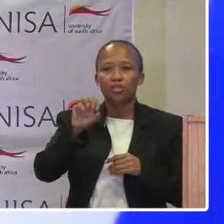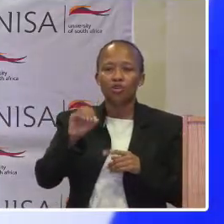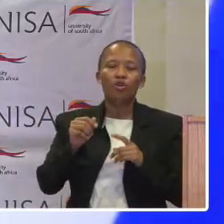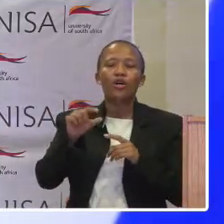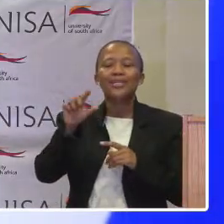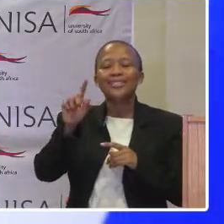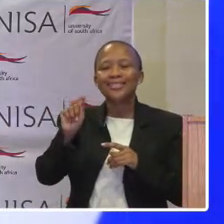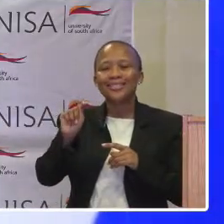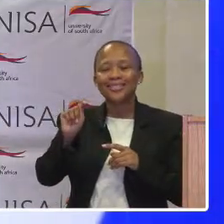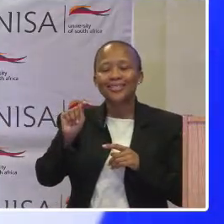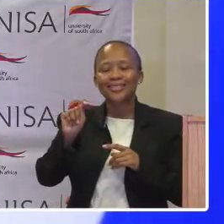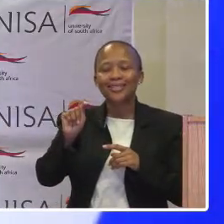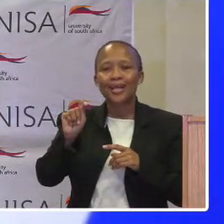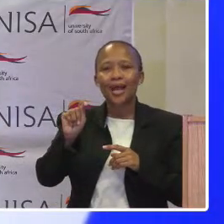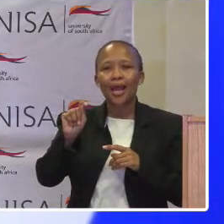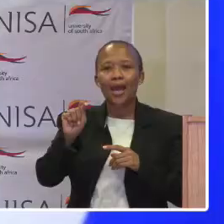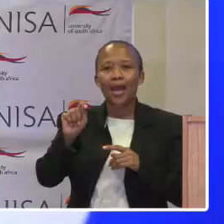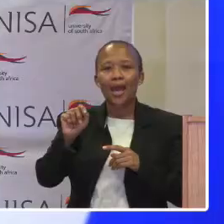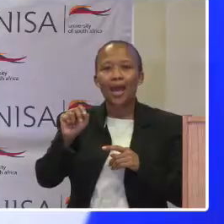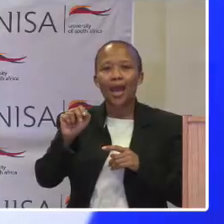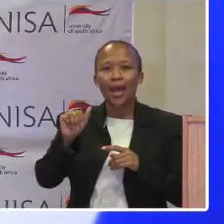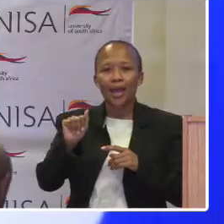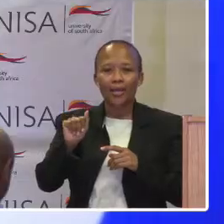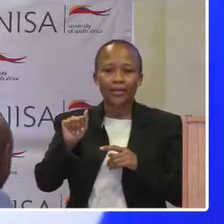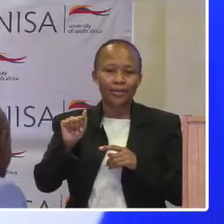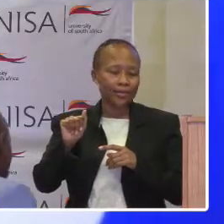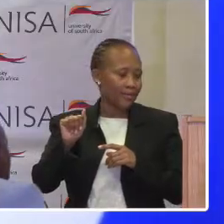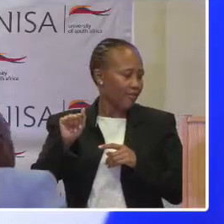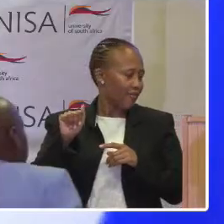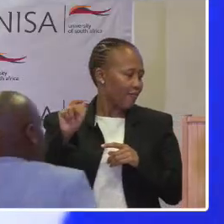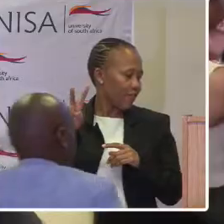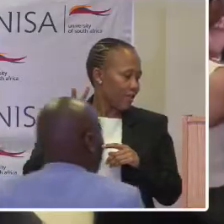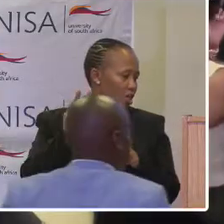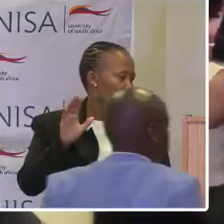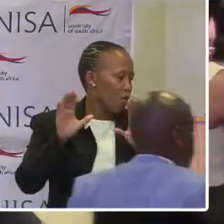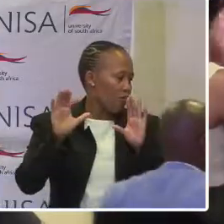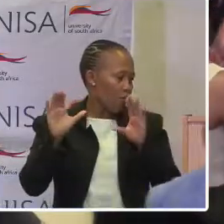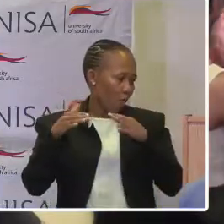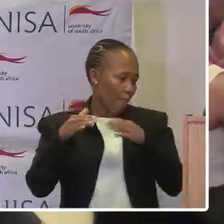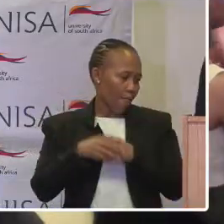TAGV Group. Please come up and take up your position.